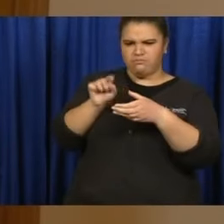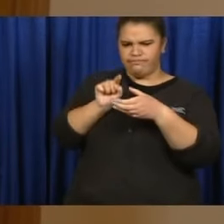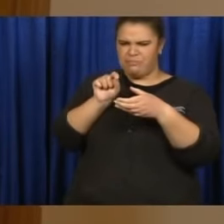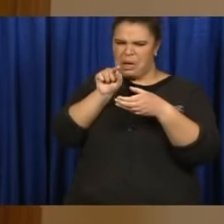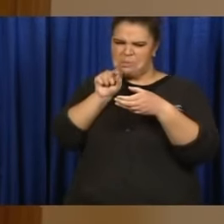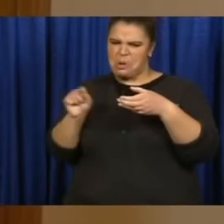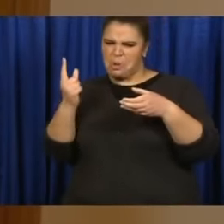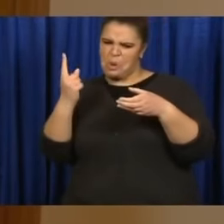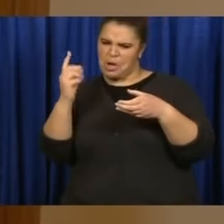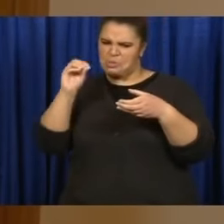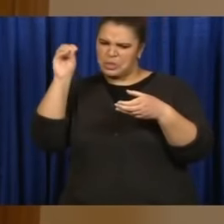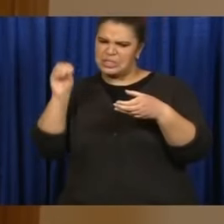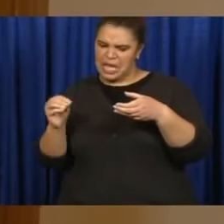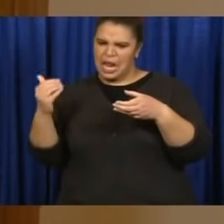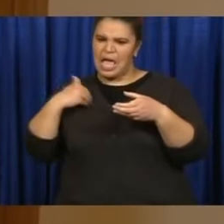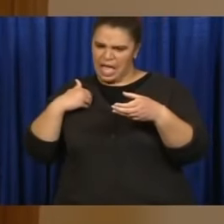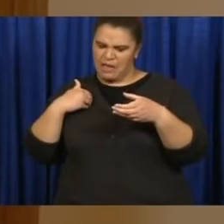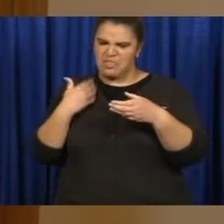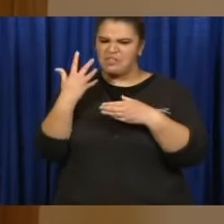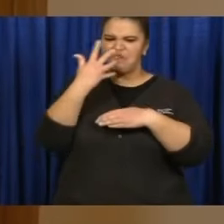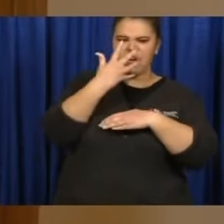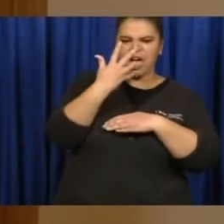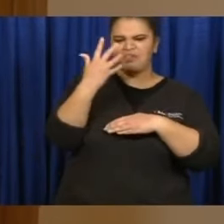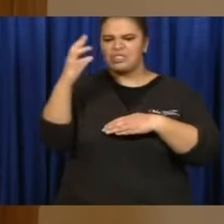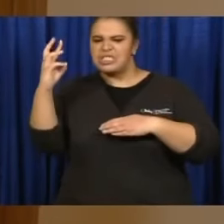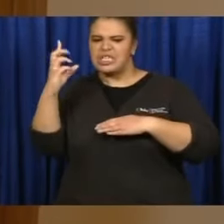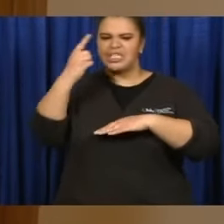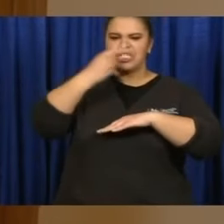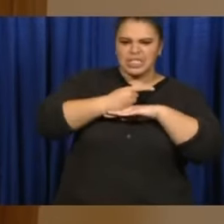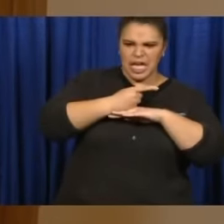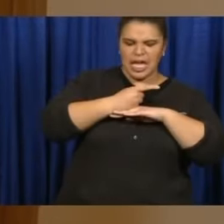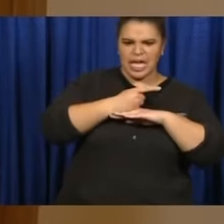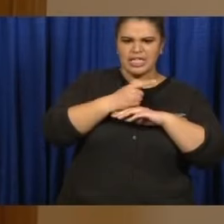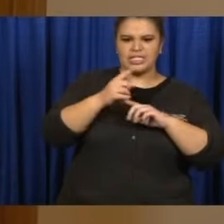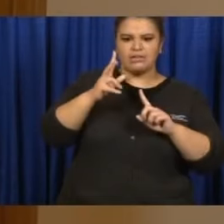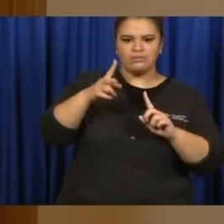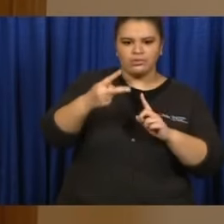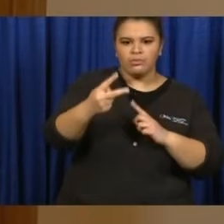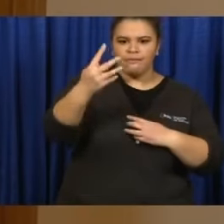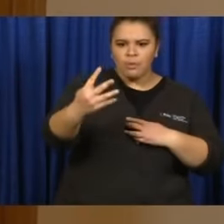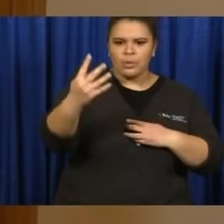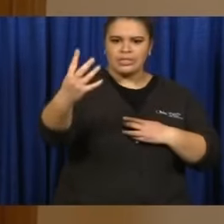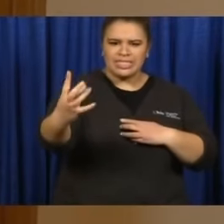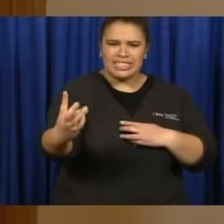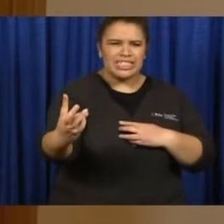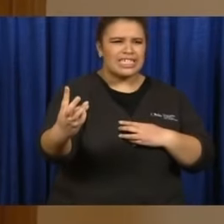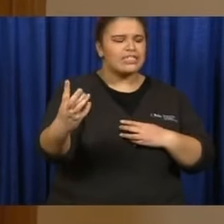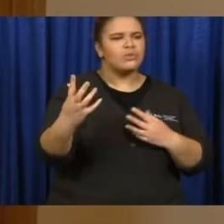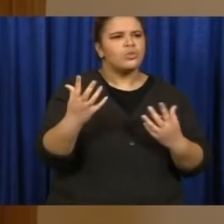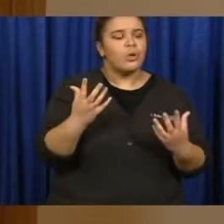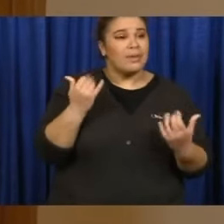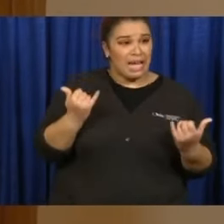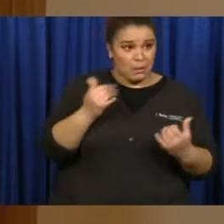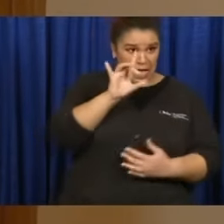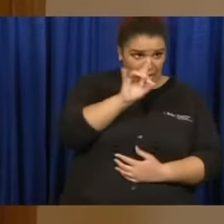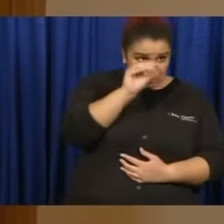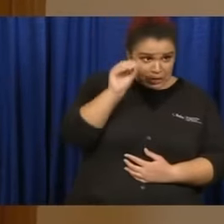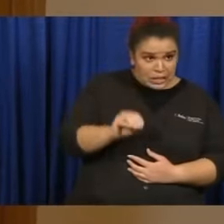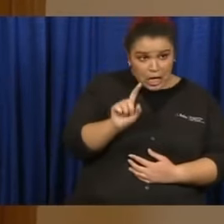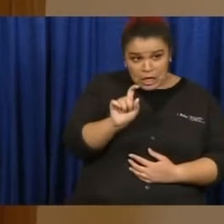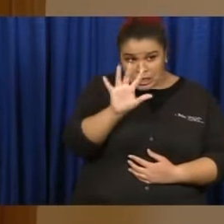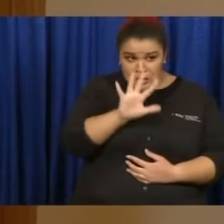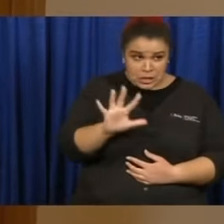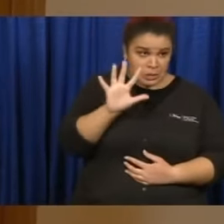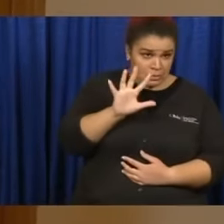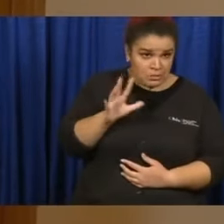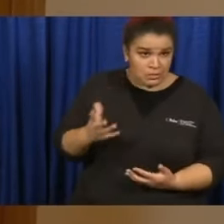that it doubled every 5 to 6 days. Right. So that might be as much as 8% now? Yeah, so Laura, well, let's